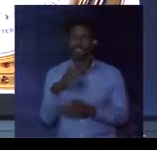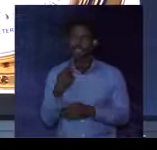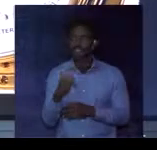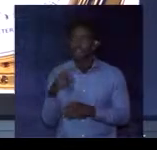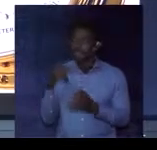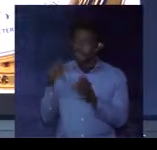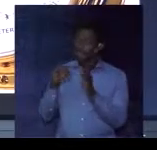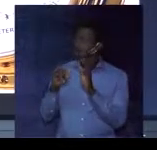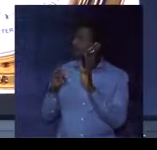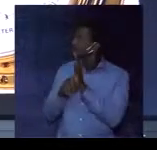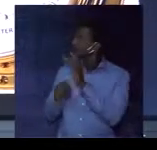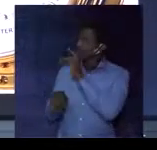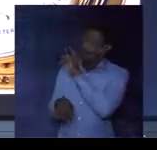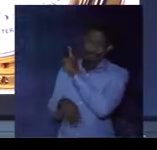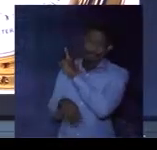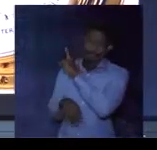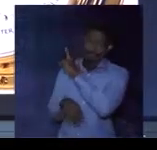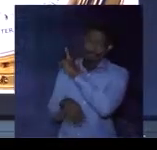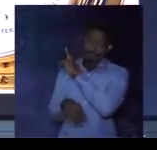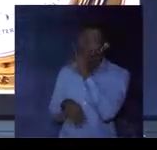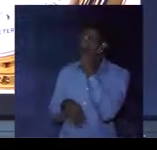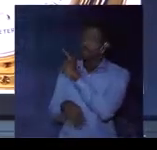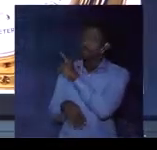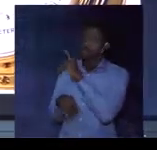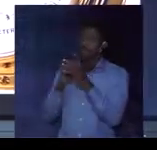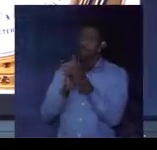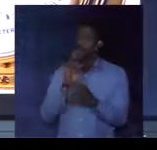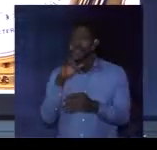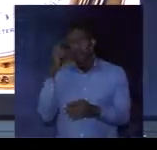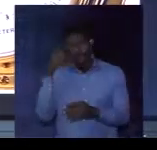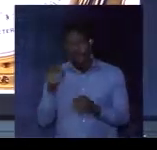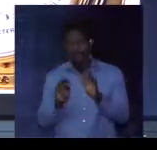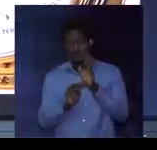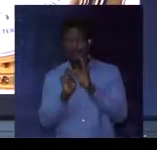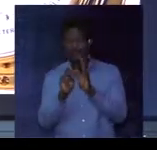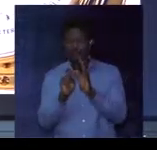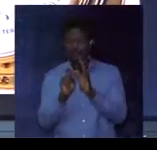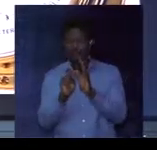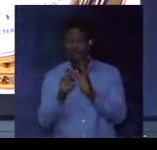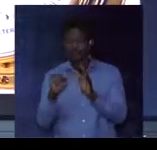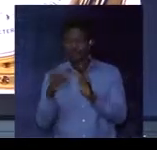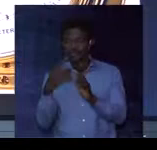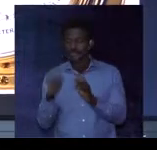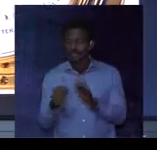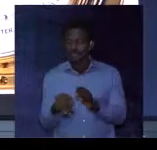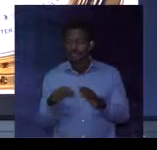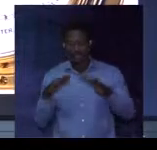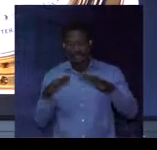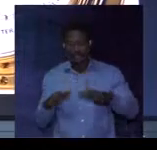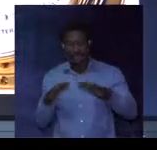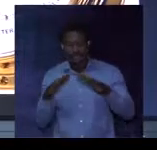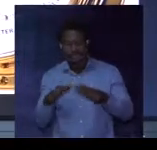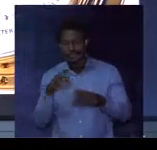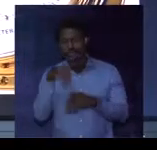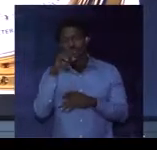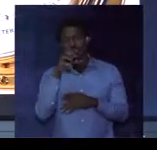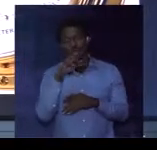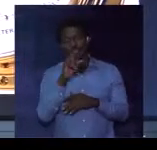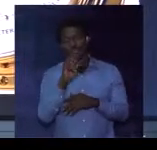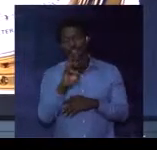And this is the diagram of a barometer here. It's used for measuring the pressure,